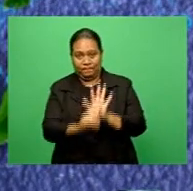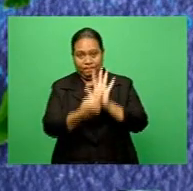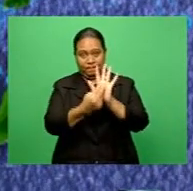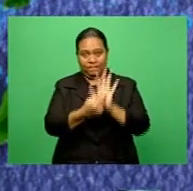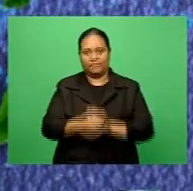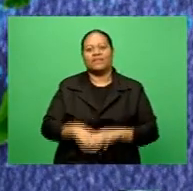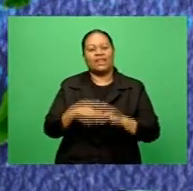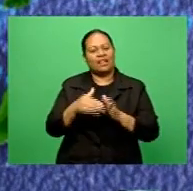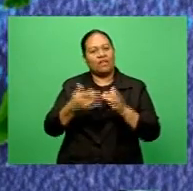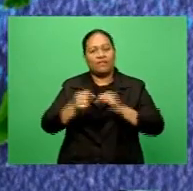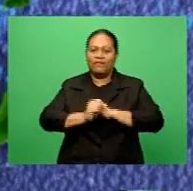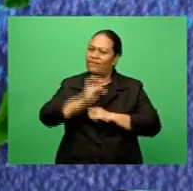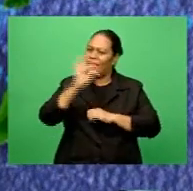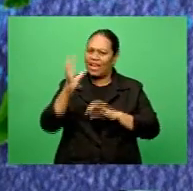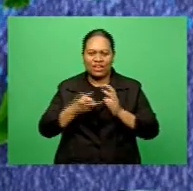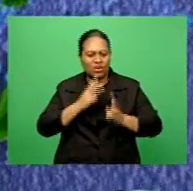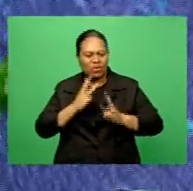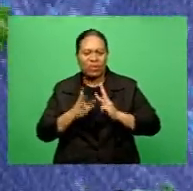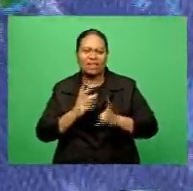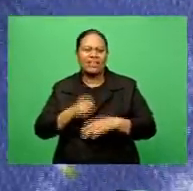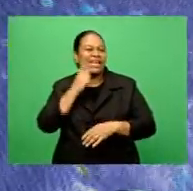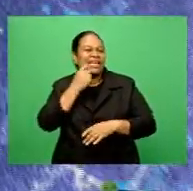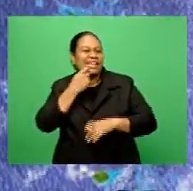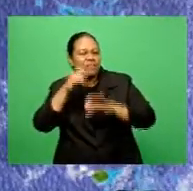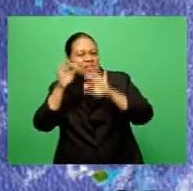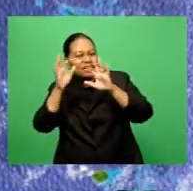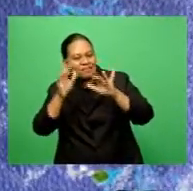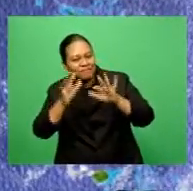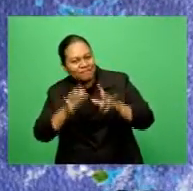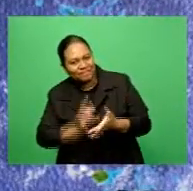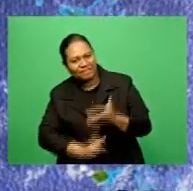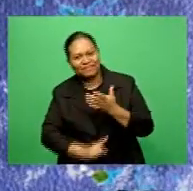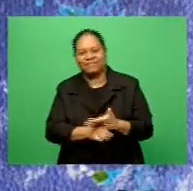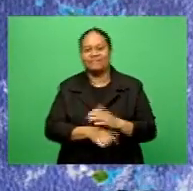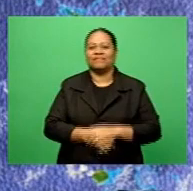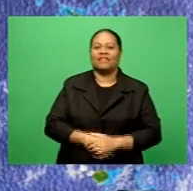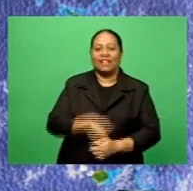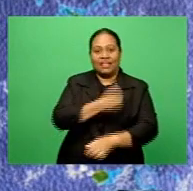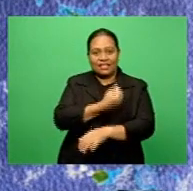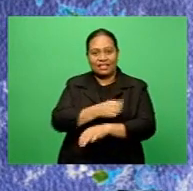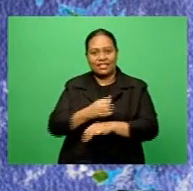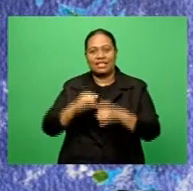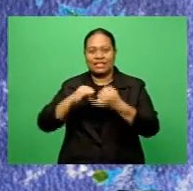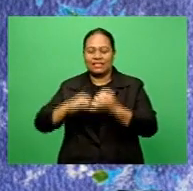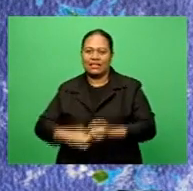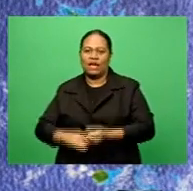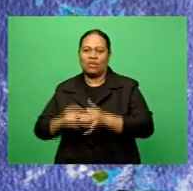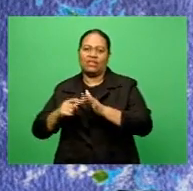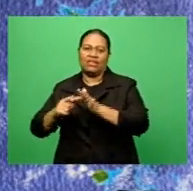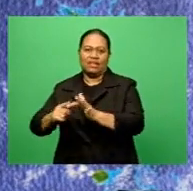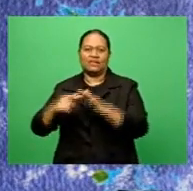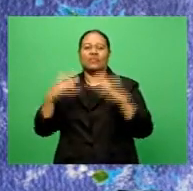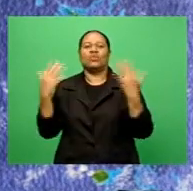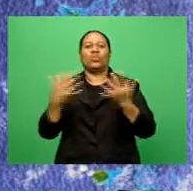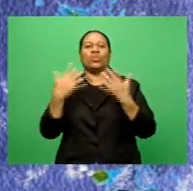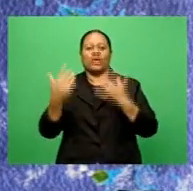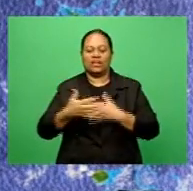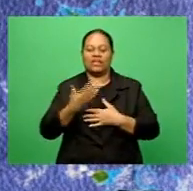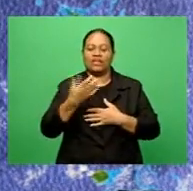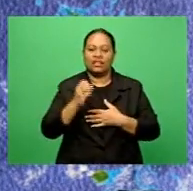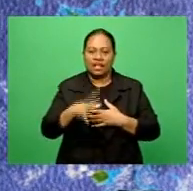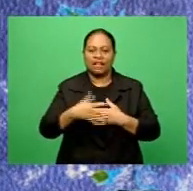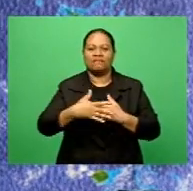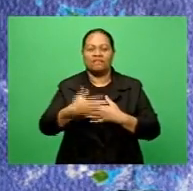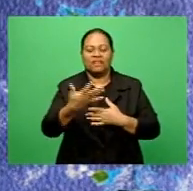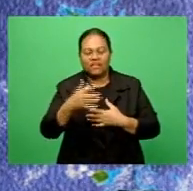were generally fine with occasional light showers. At sea, southeast winds at 10 to 15 knots and moderate